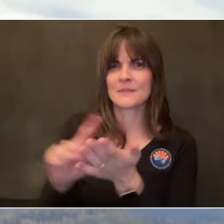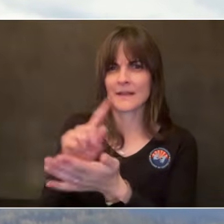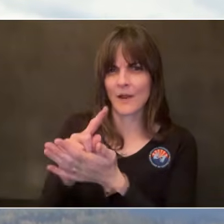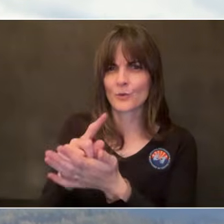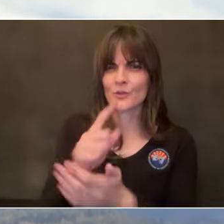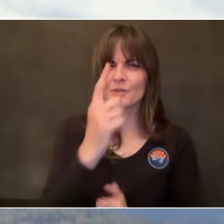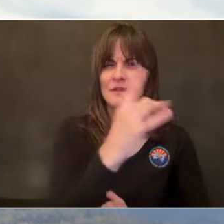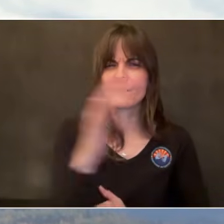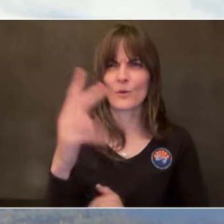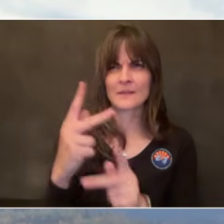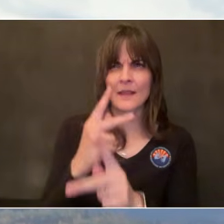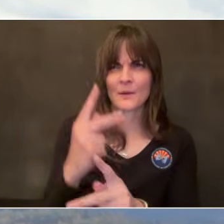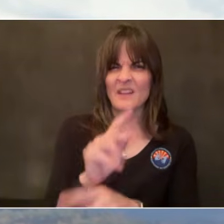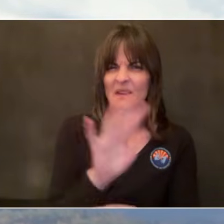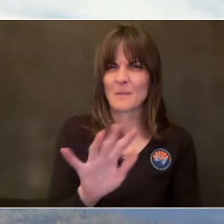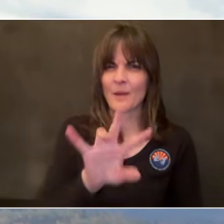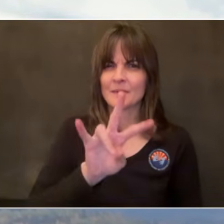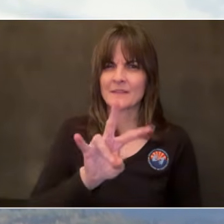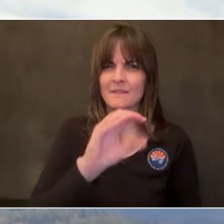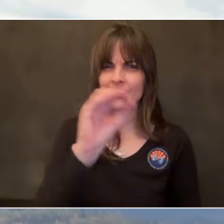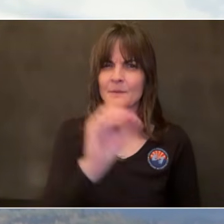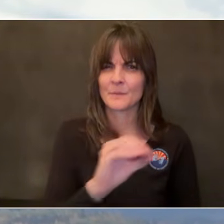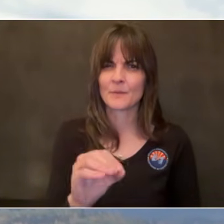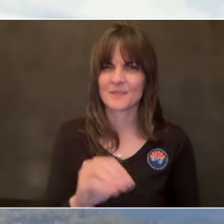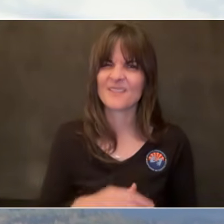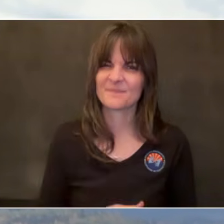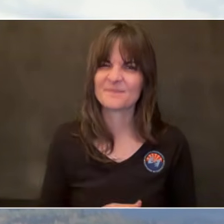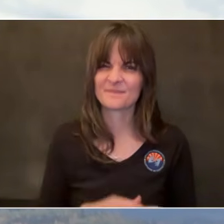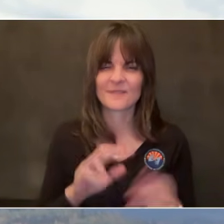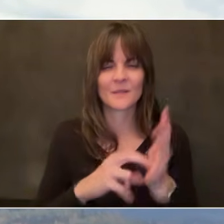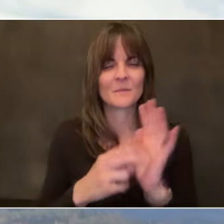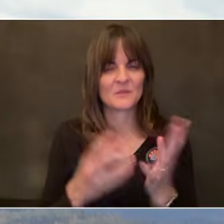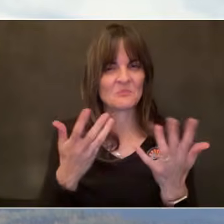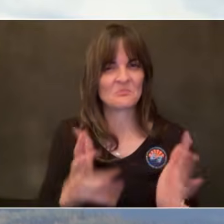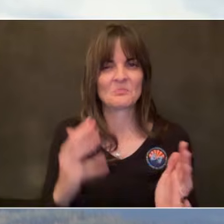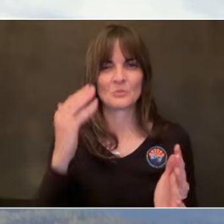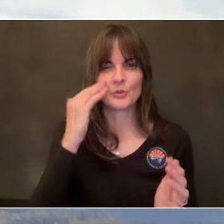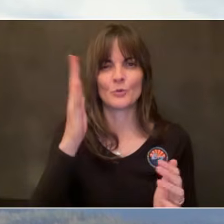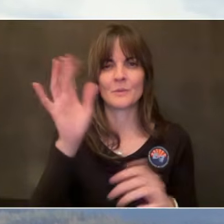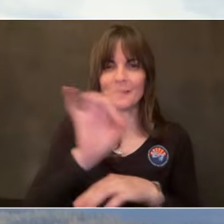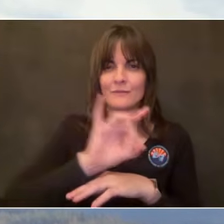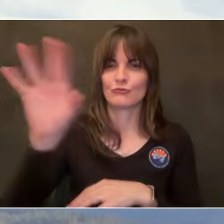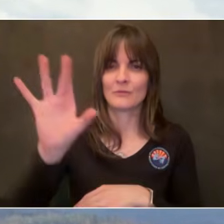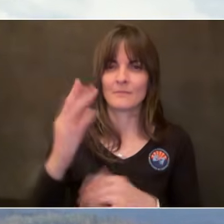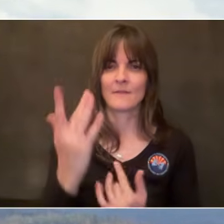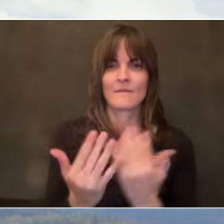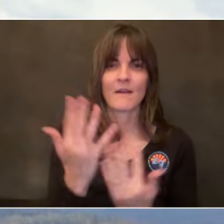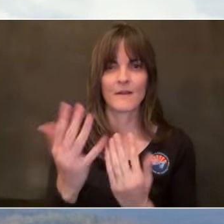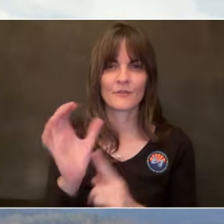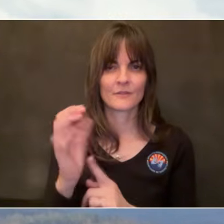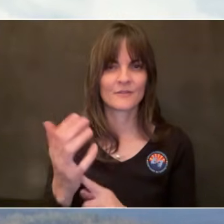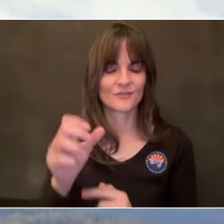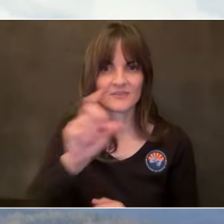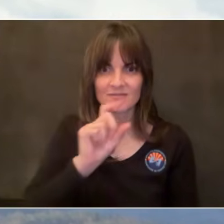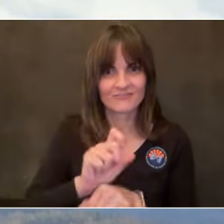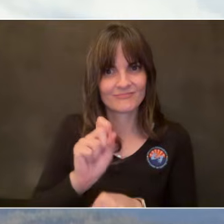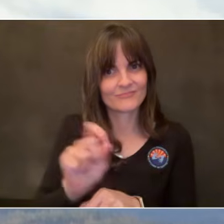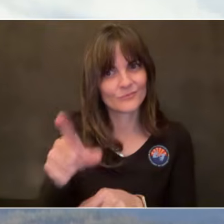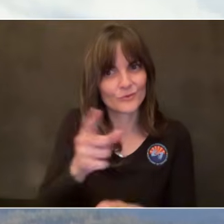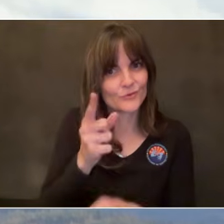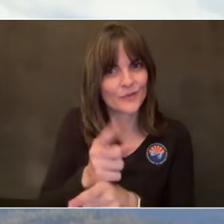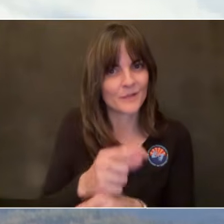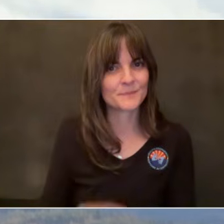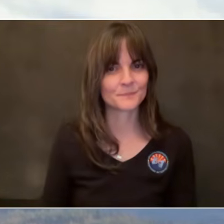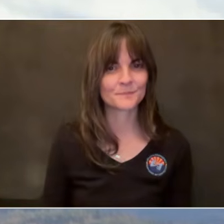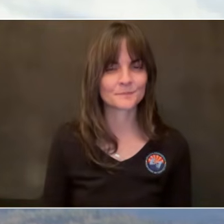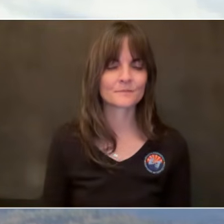forest had calculated them to be right around 7%. So we knew it was going to be extreme fire conditions, which it was. It's really just figuring